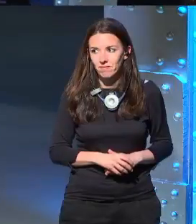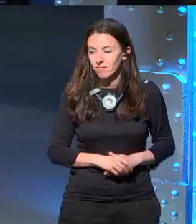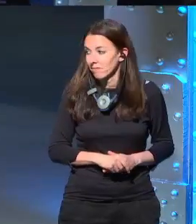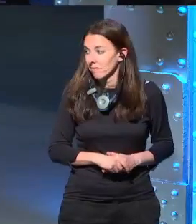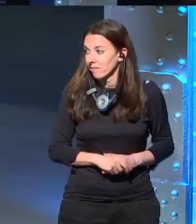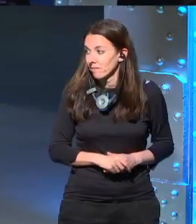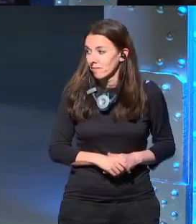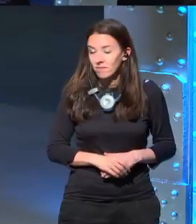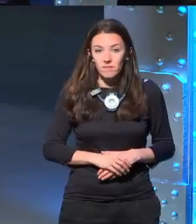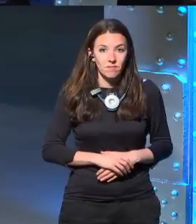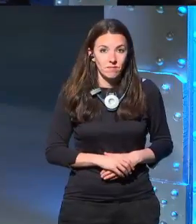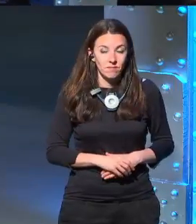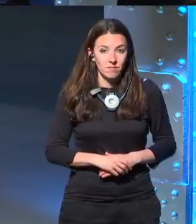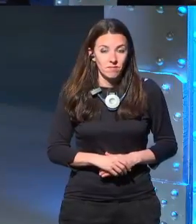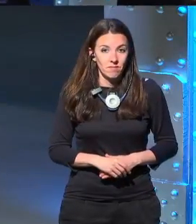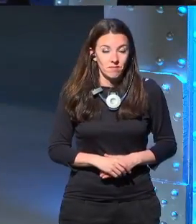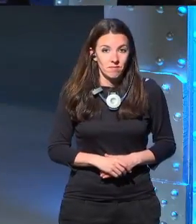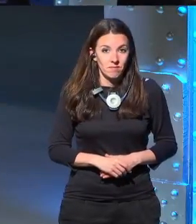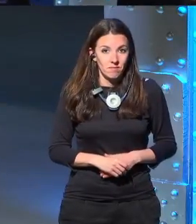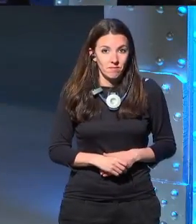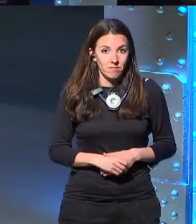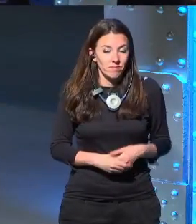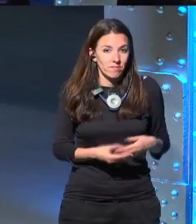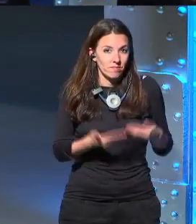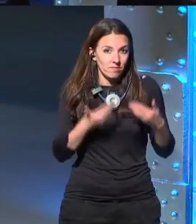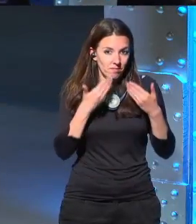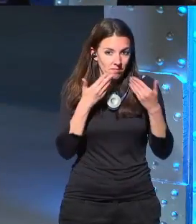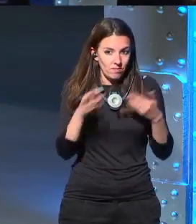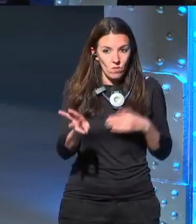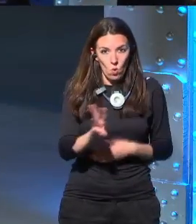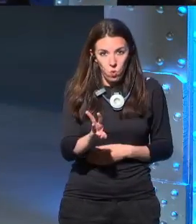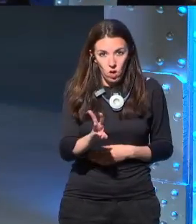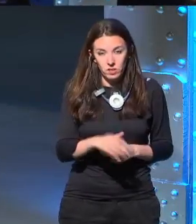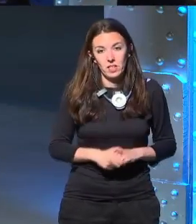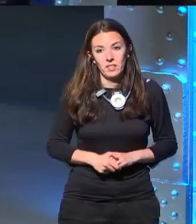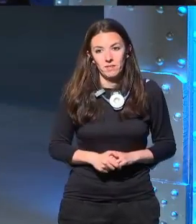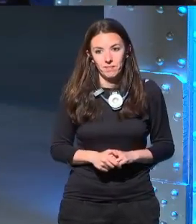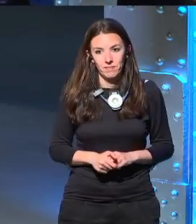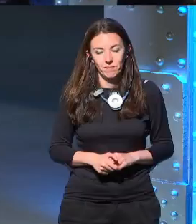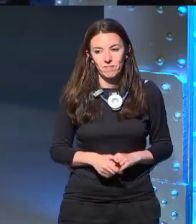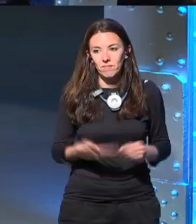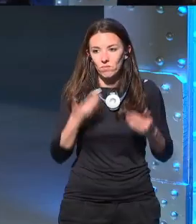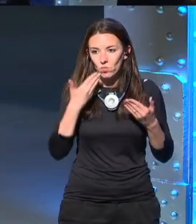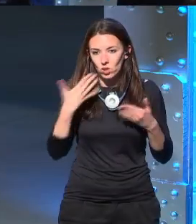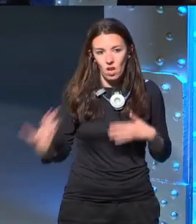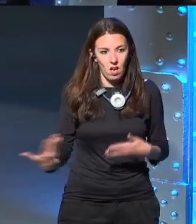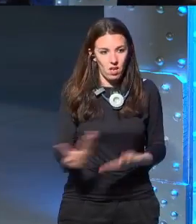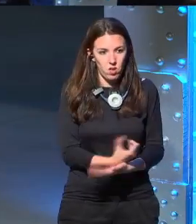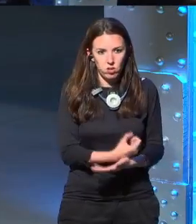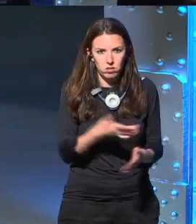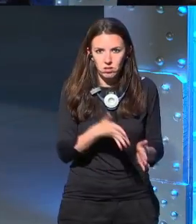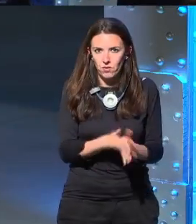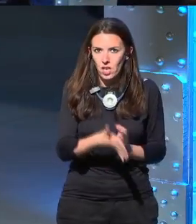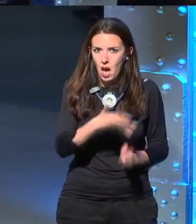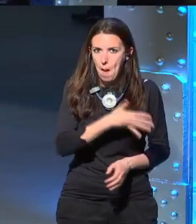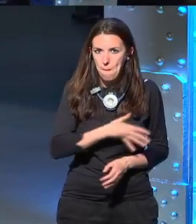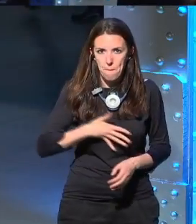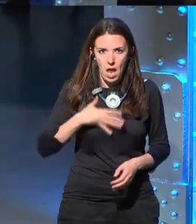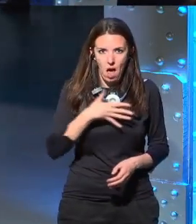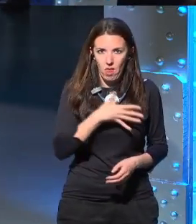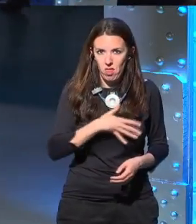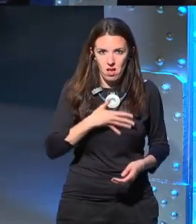Well, thank you so much, Walter. Thank you, everyone. It's a pleasure to host